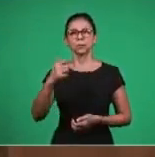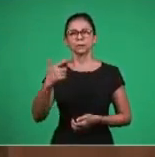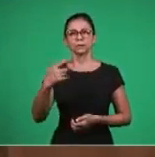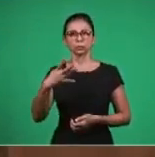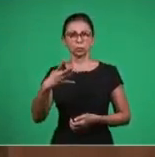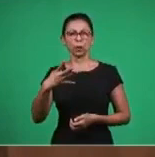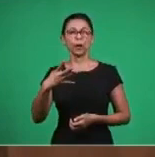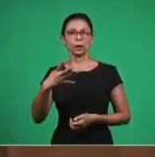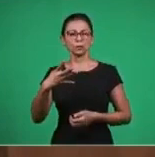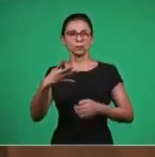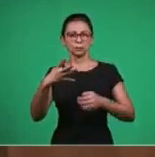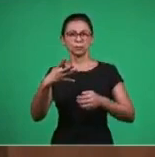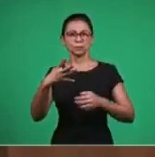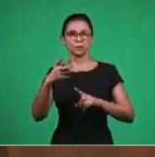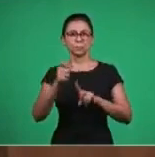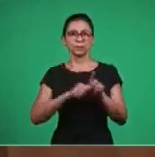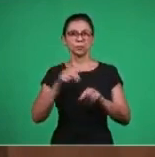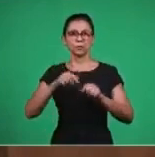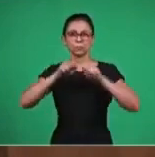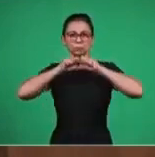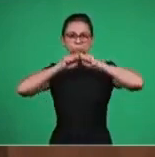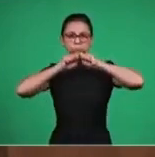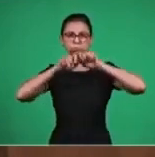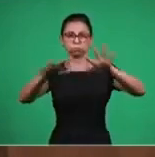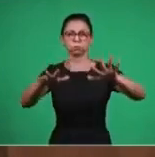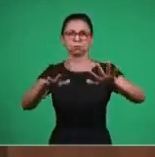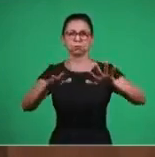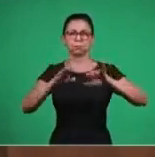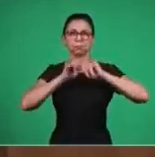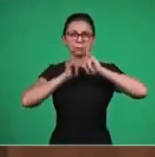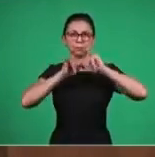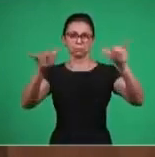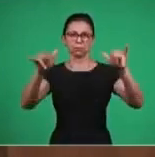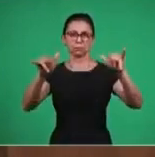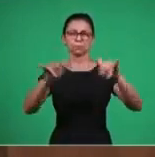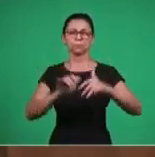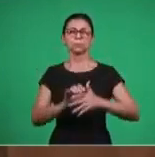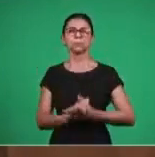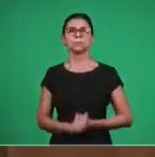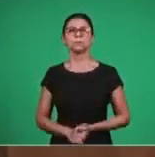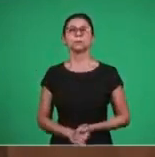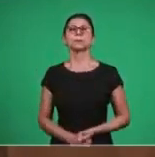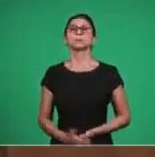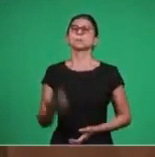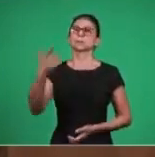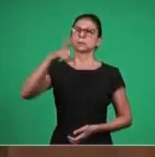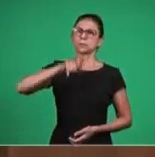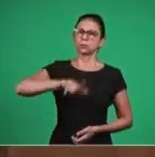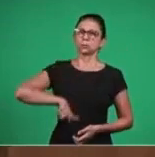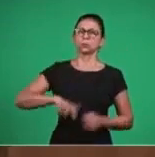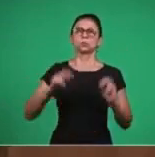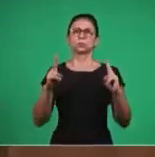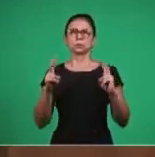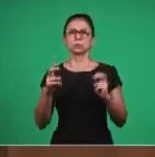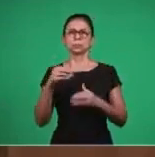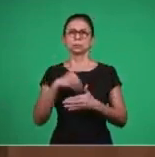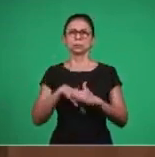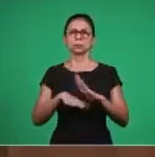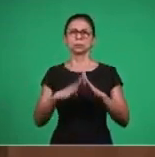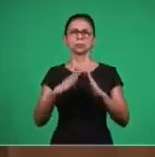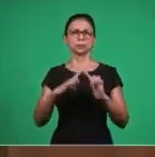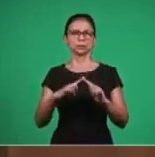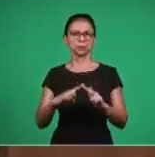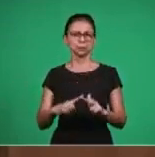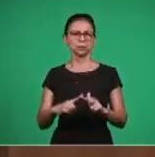24th, and also the results, also with the repetition of the topic on the